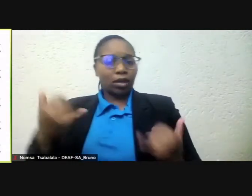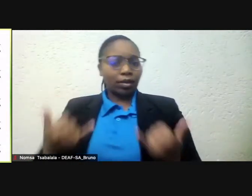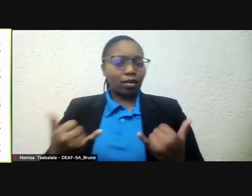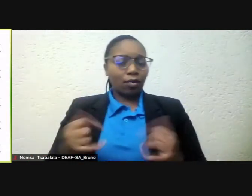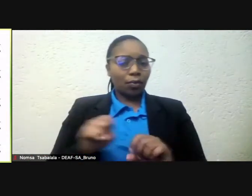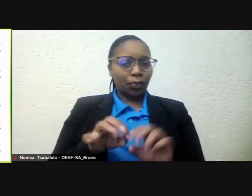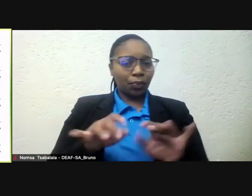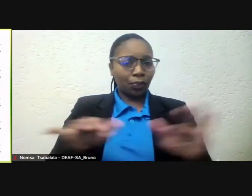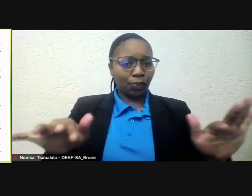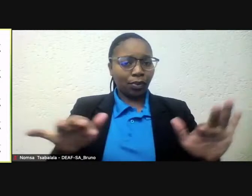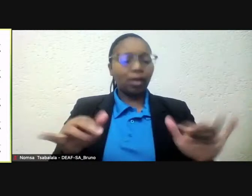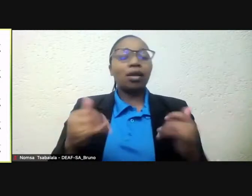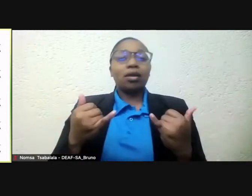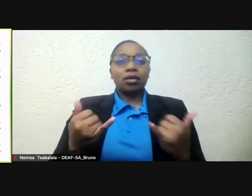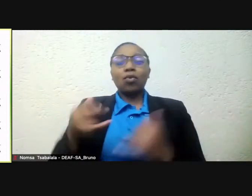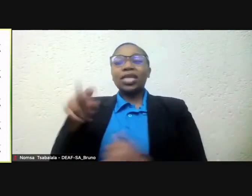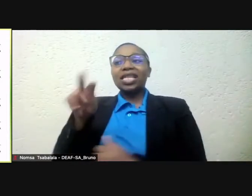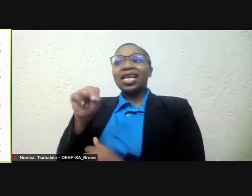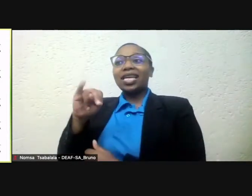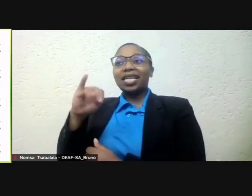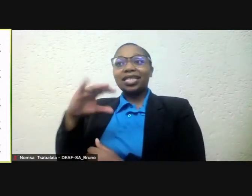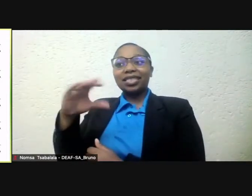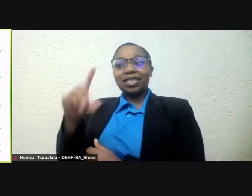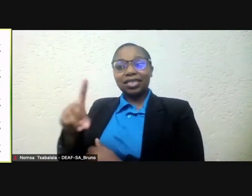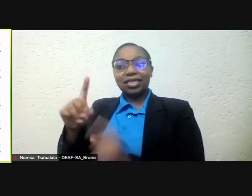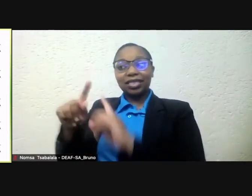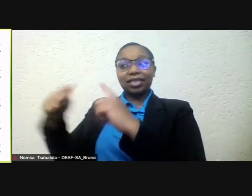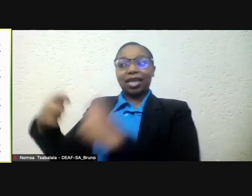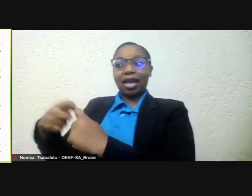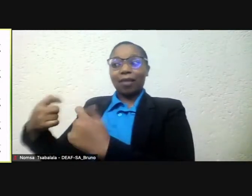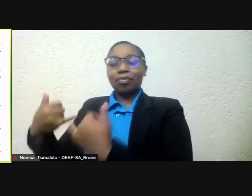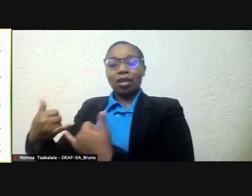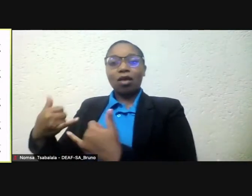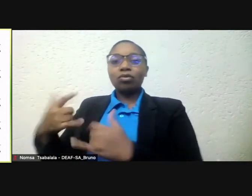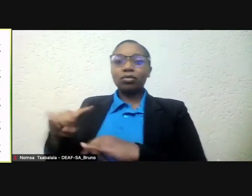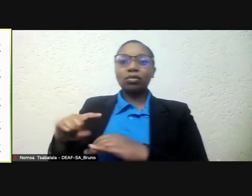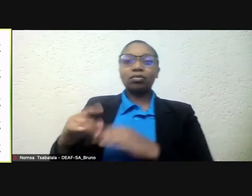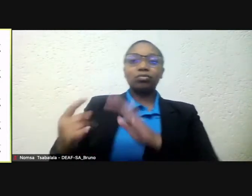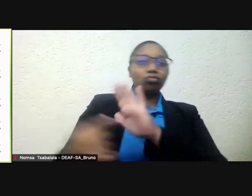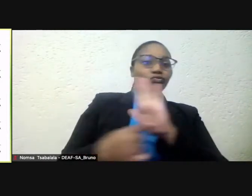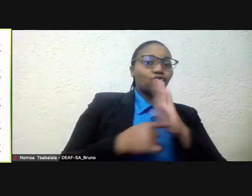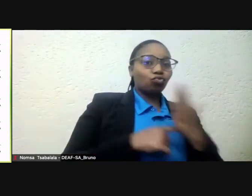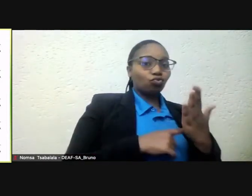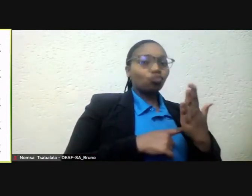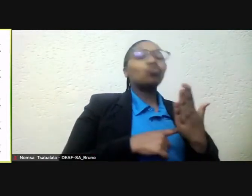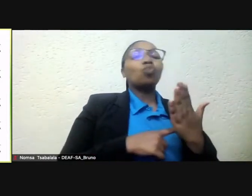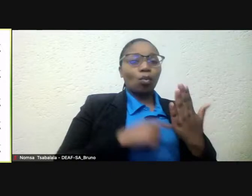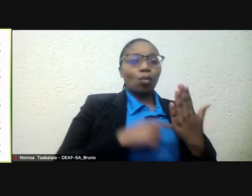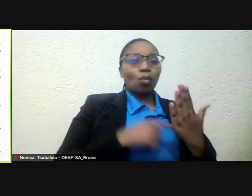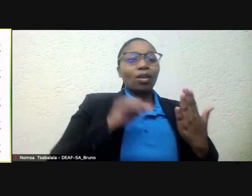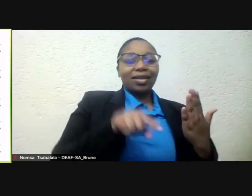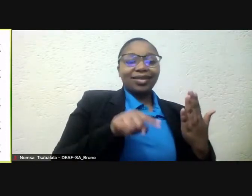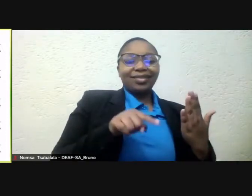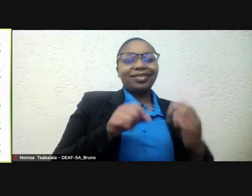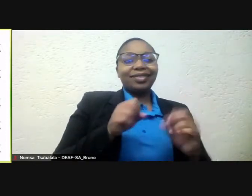limited data, indications are that this variant is indeed highly transmissible,